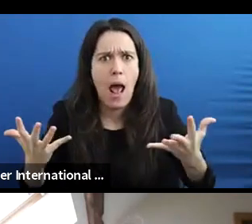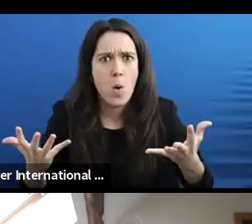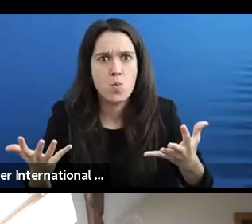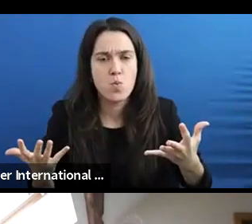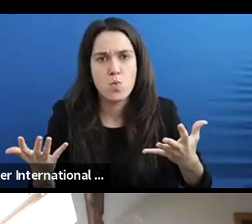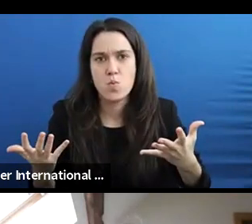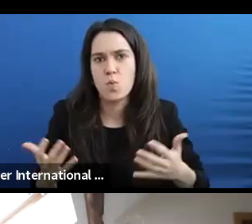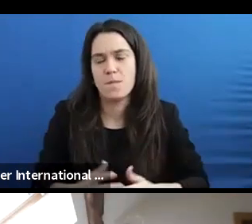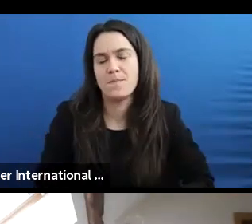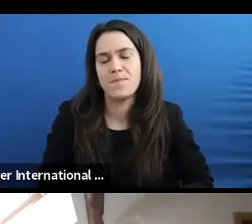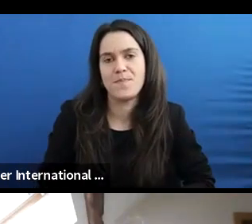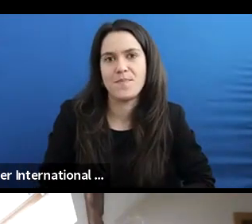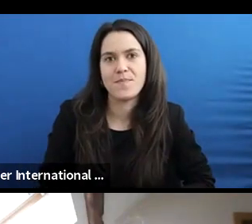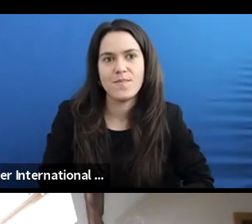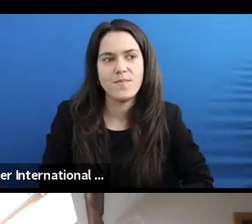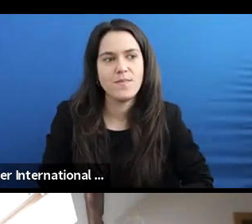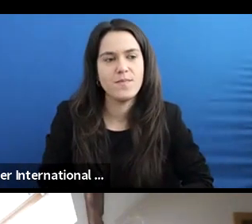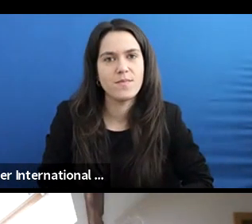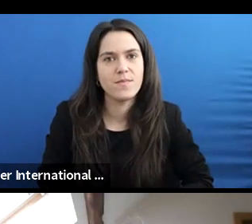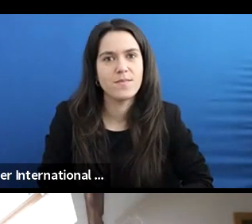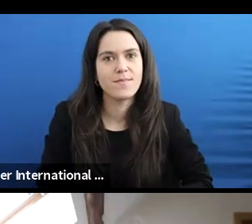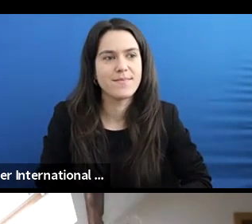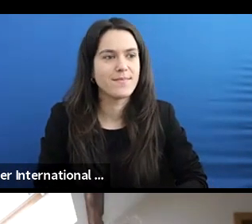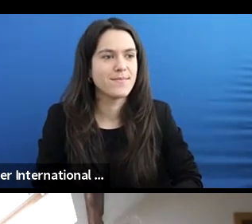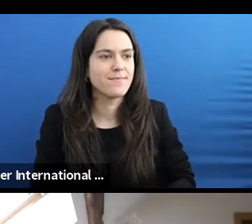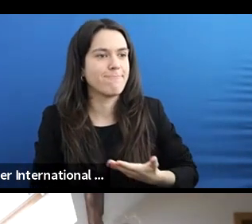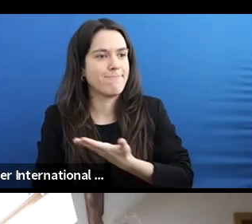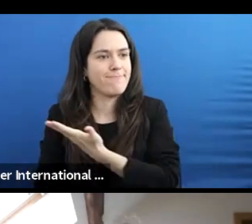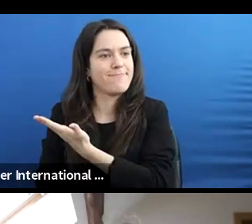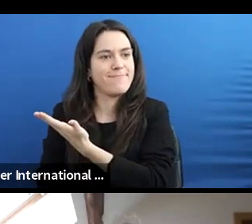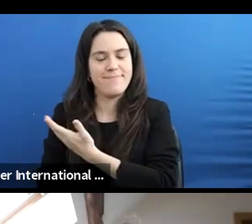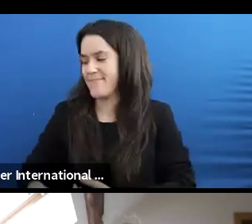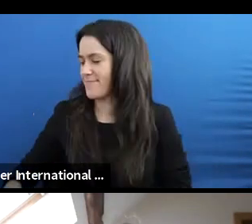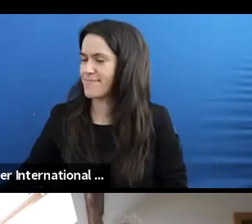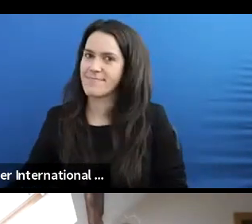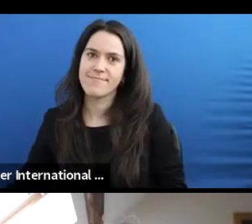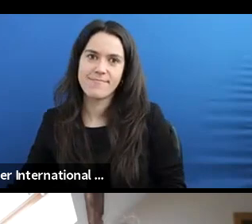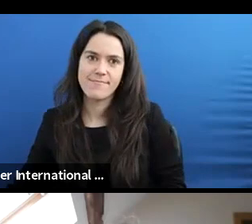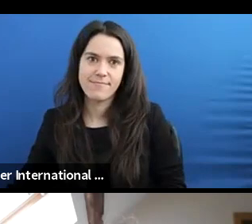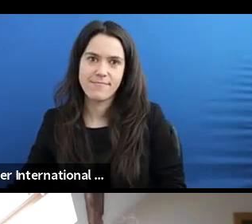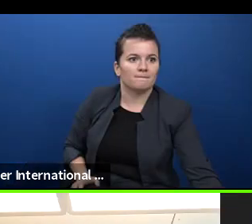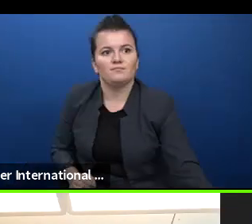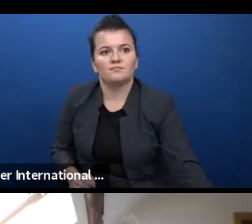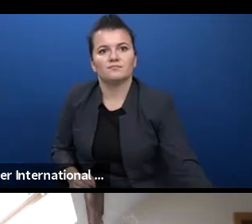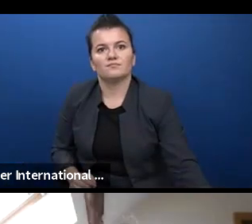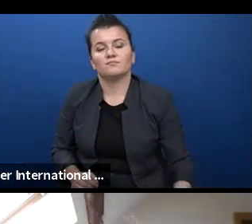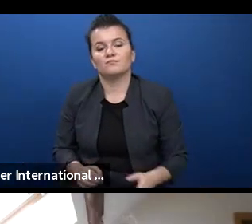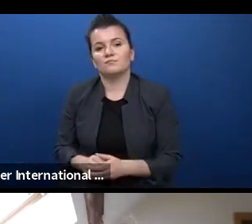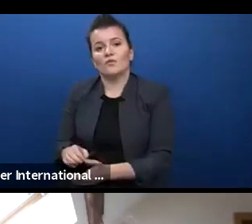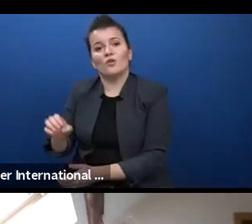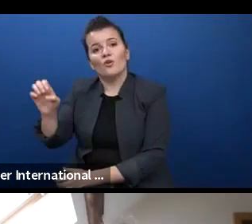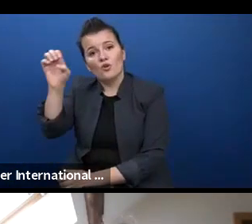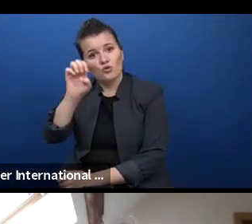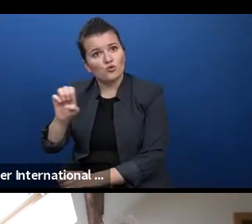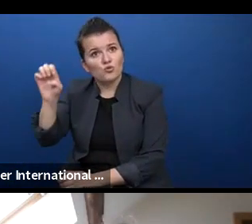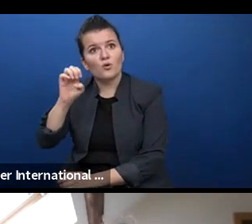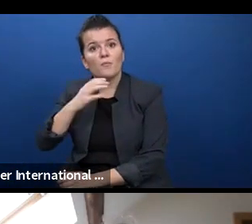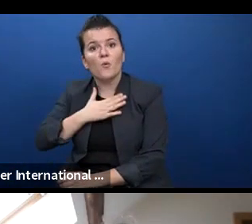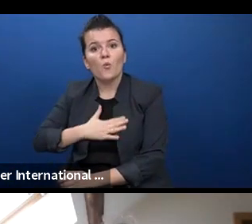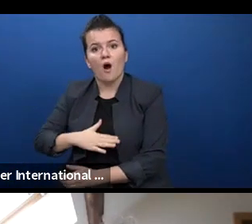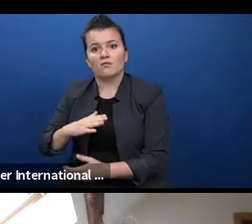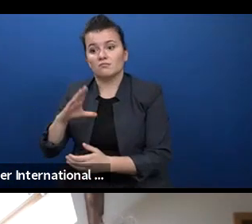culture and creative sector. If we want a carbon-free Europe by 2050, if we want a future for this planet